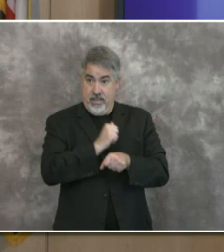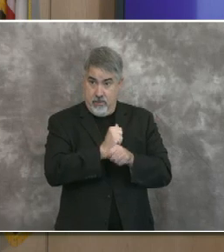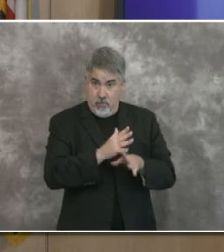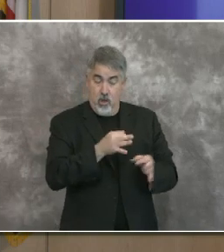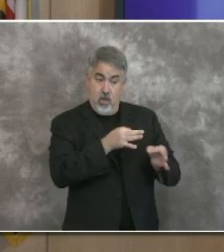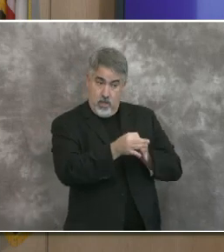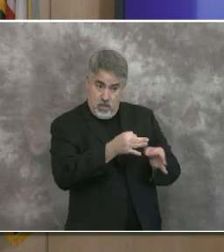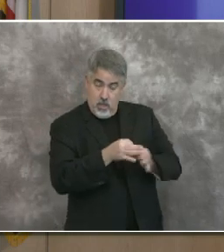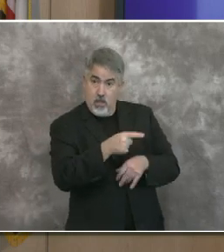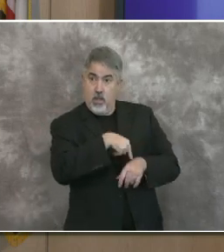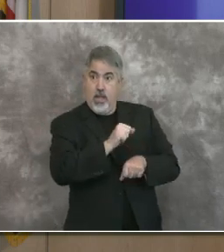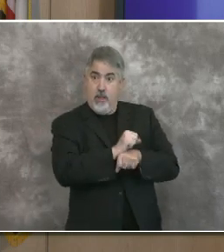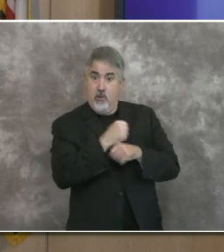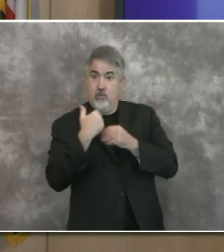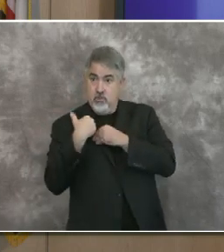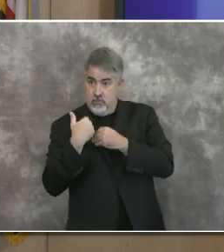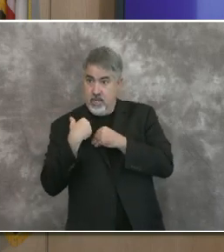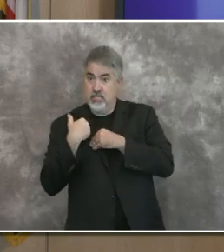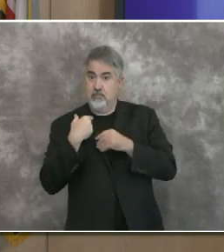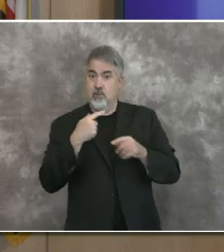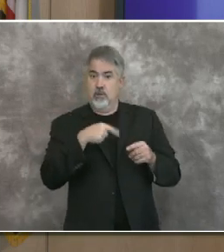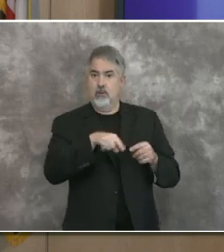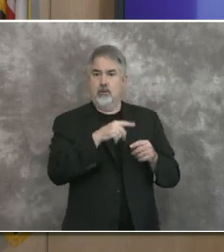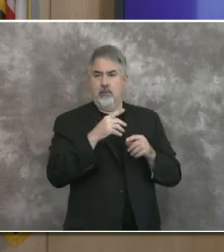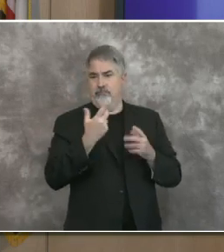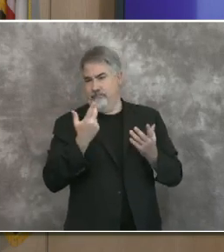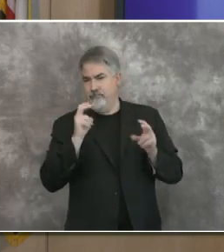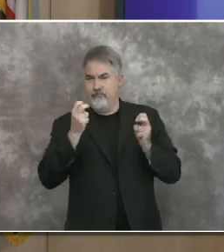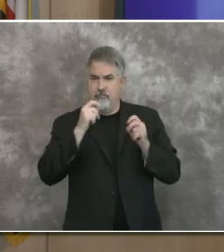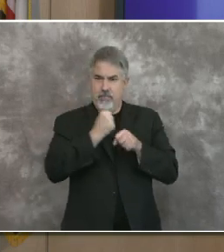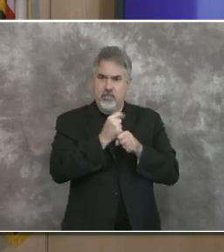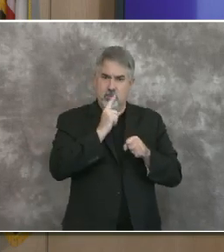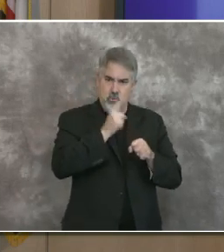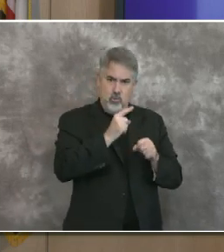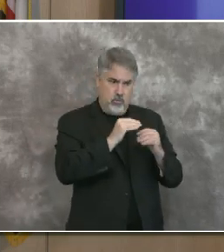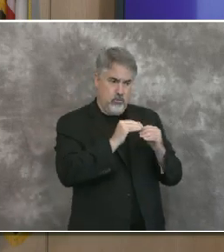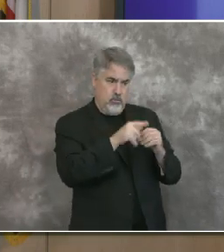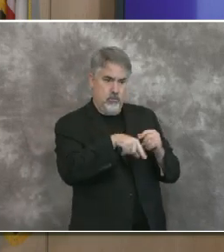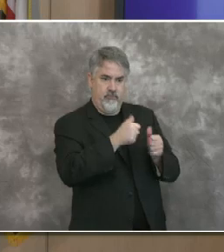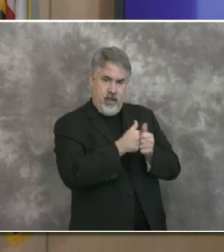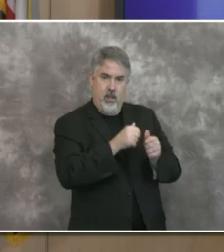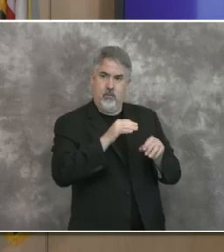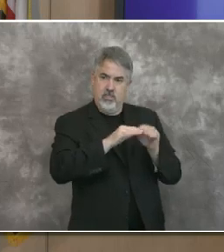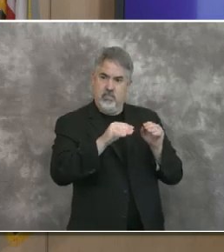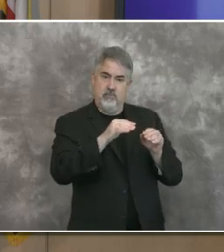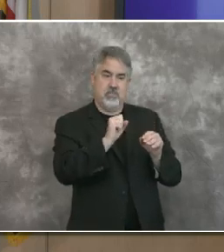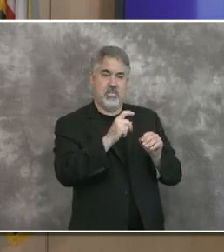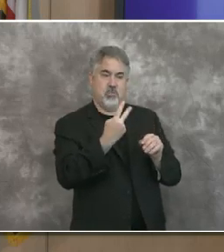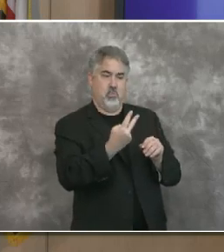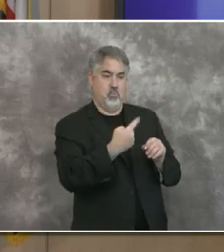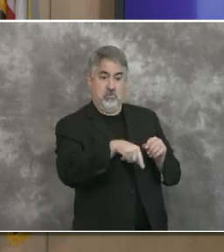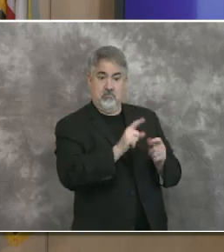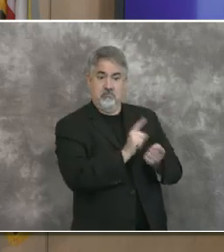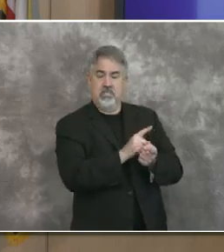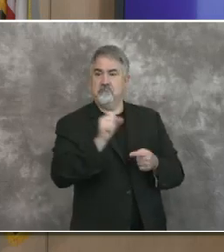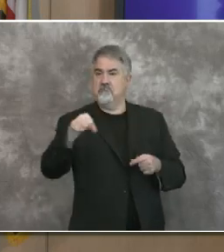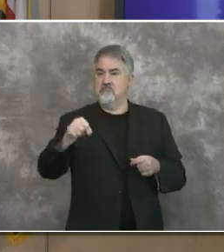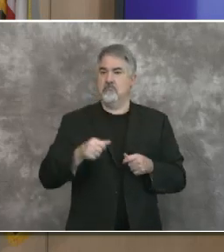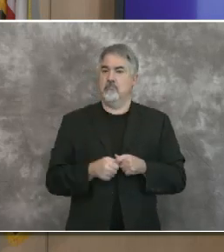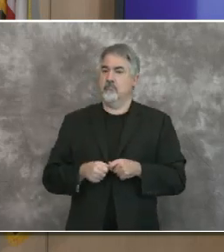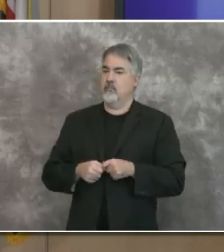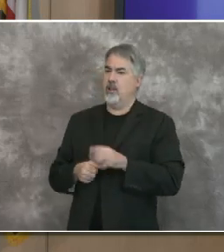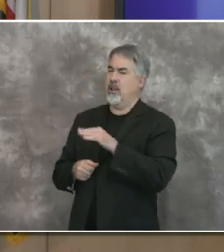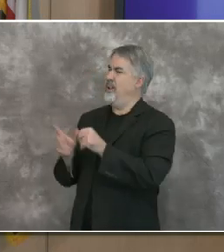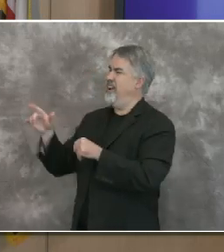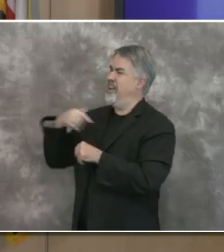as a county are available to open today, yes. Great. And just as a follow-up, what would you say the